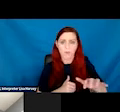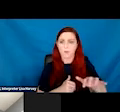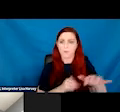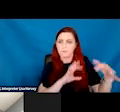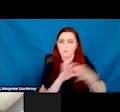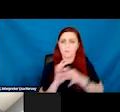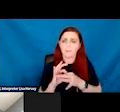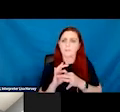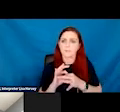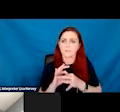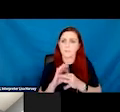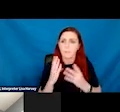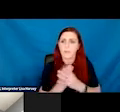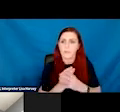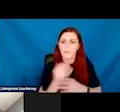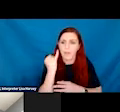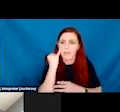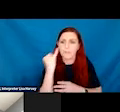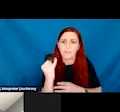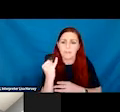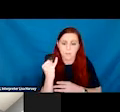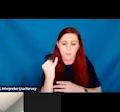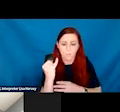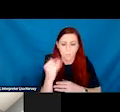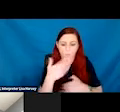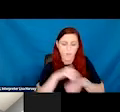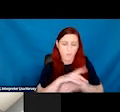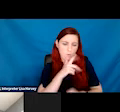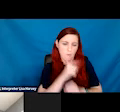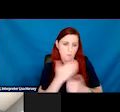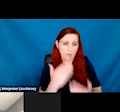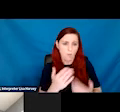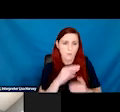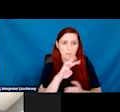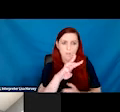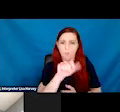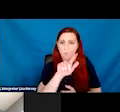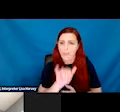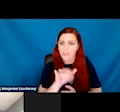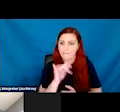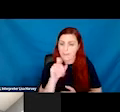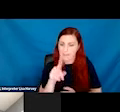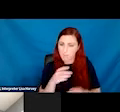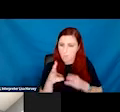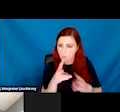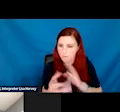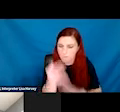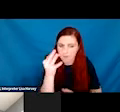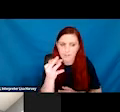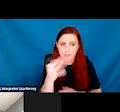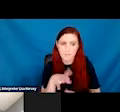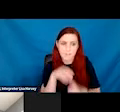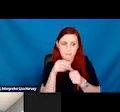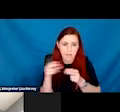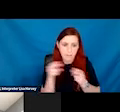play very much in the areas, the main areas I'm going to speak about, which are wayfinding, and particularly navigation in the